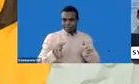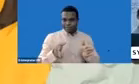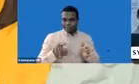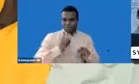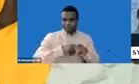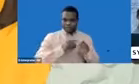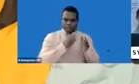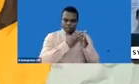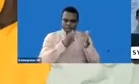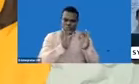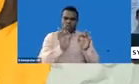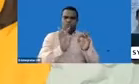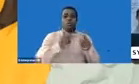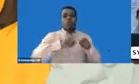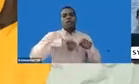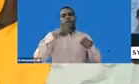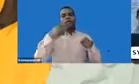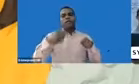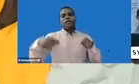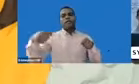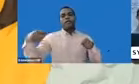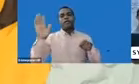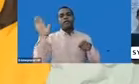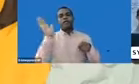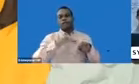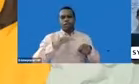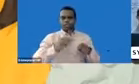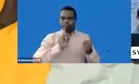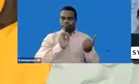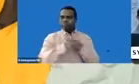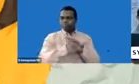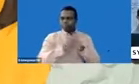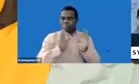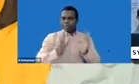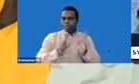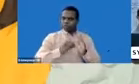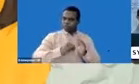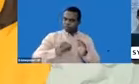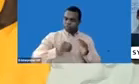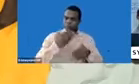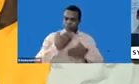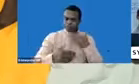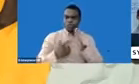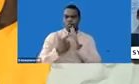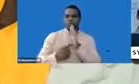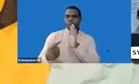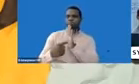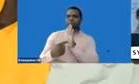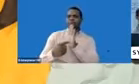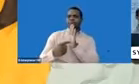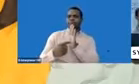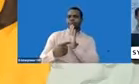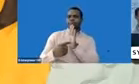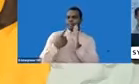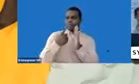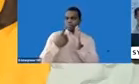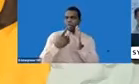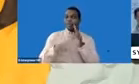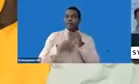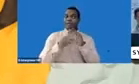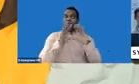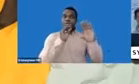in the repository, there are various best practices about it. There are